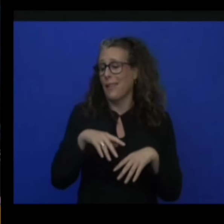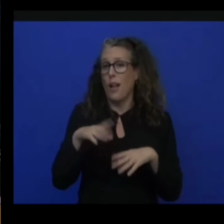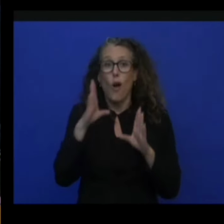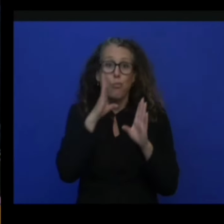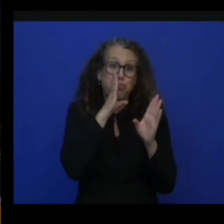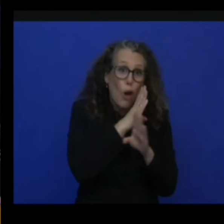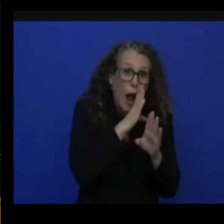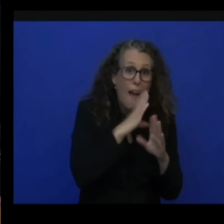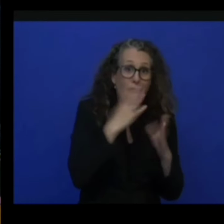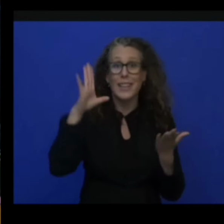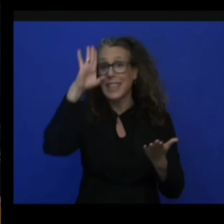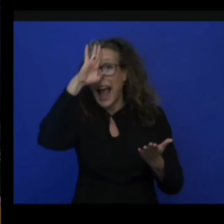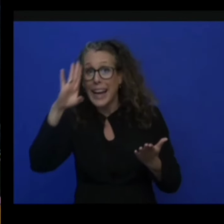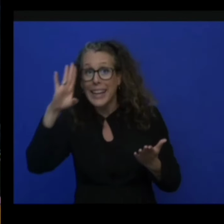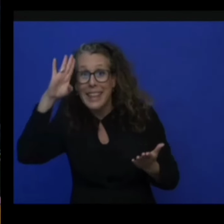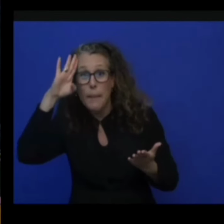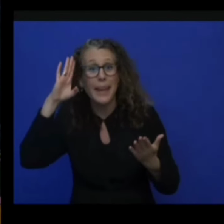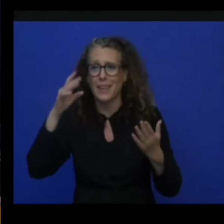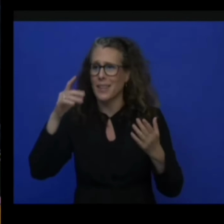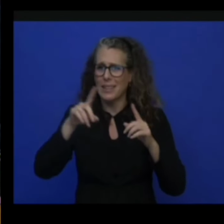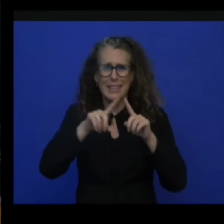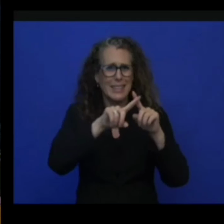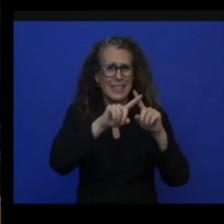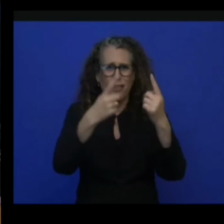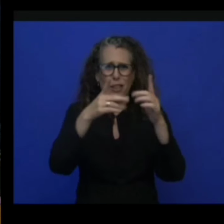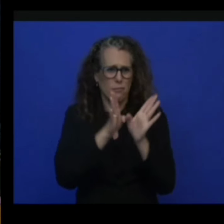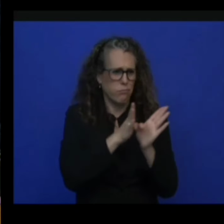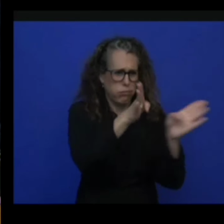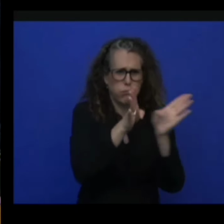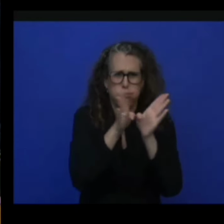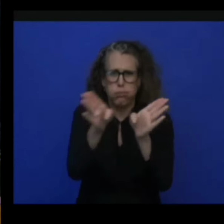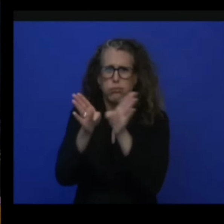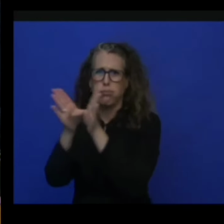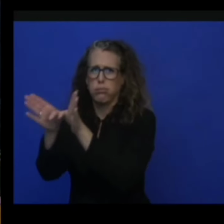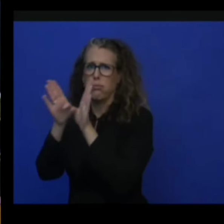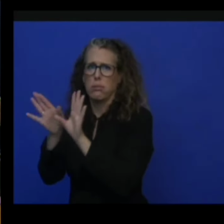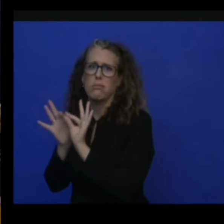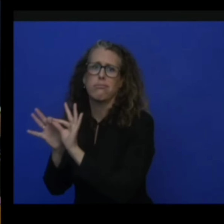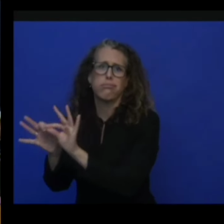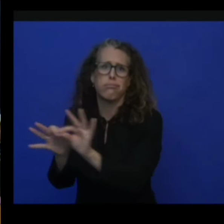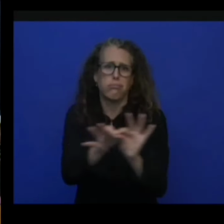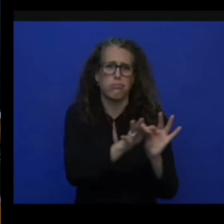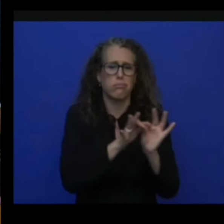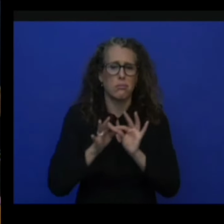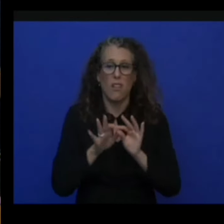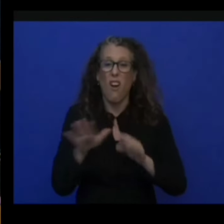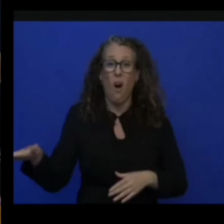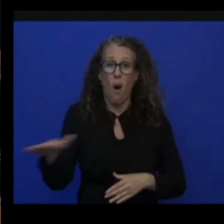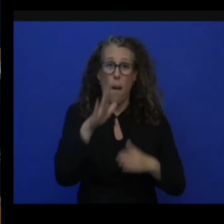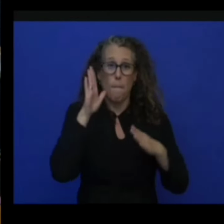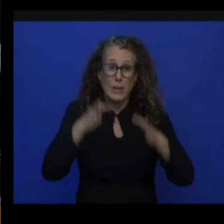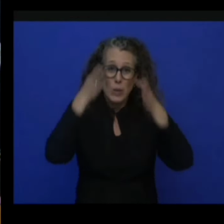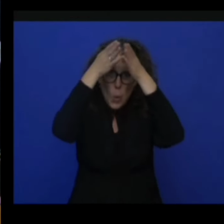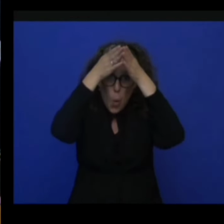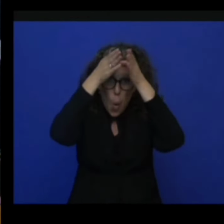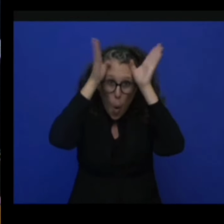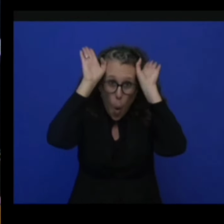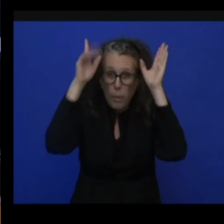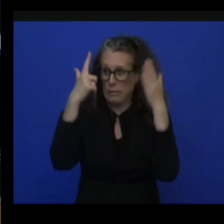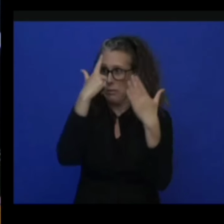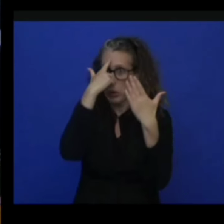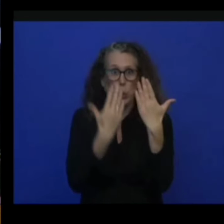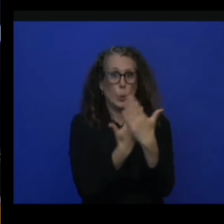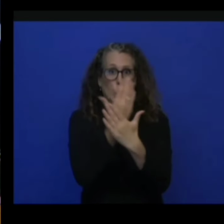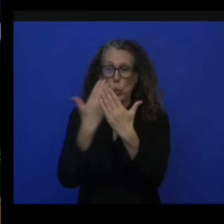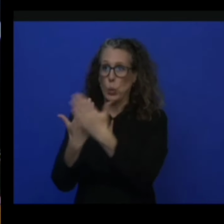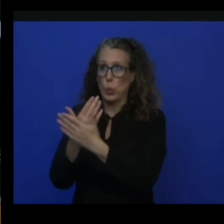a unified embrace. Embrace innovation. In a world of rapid technological change, we must